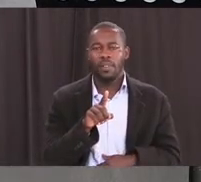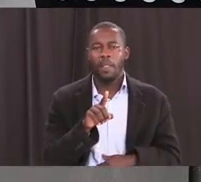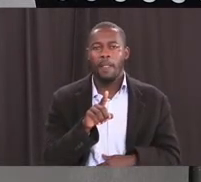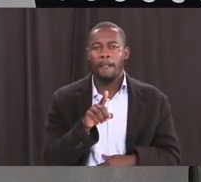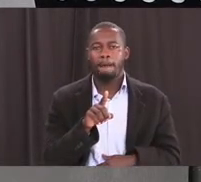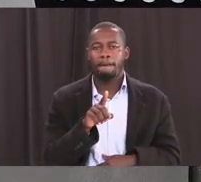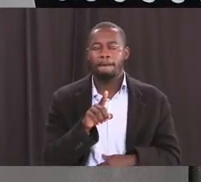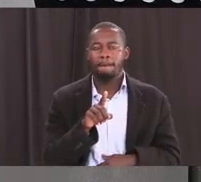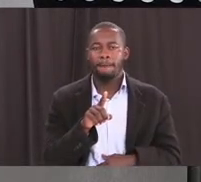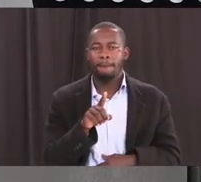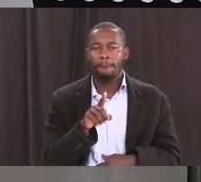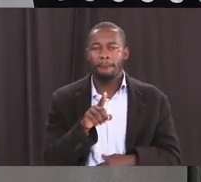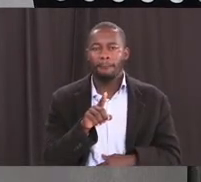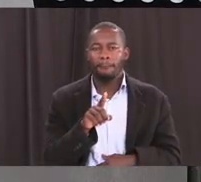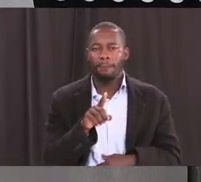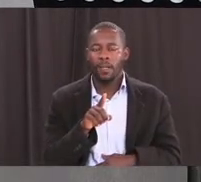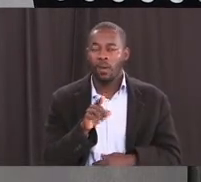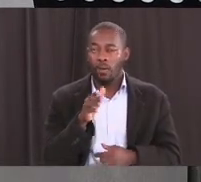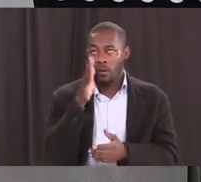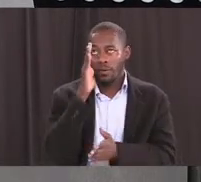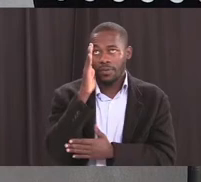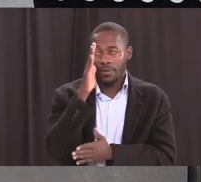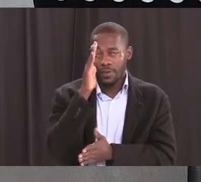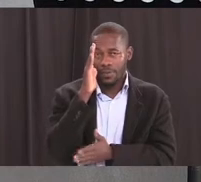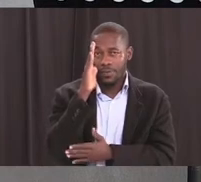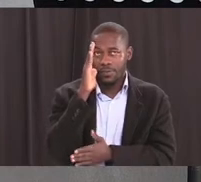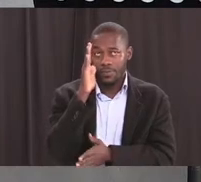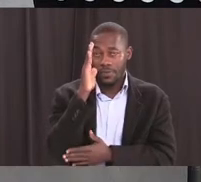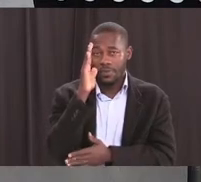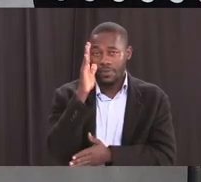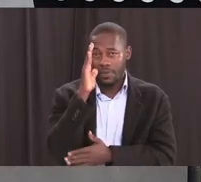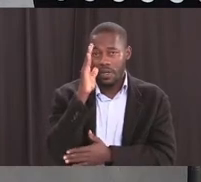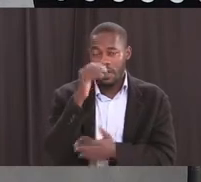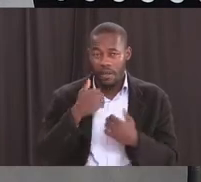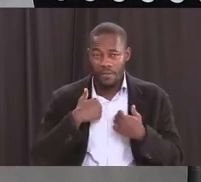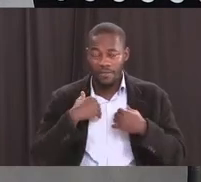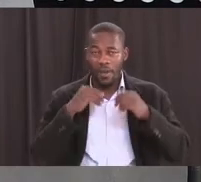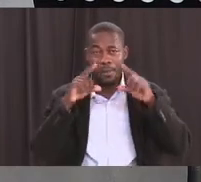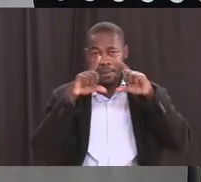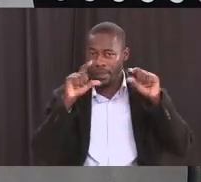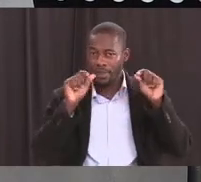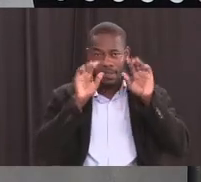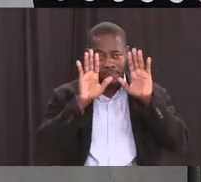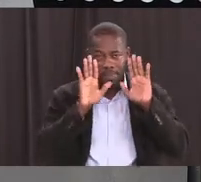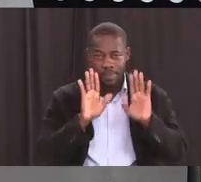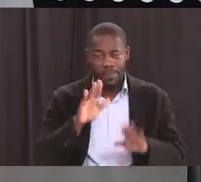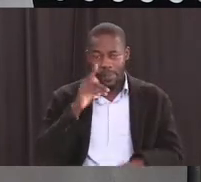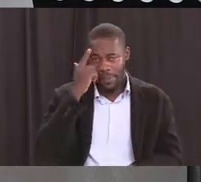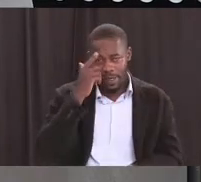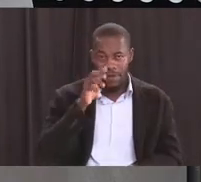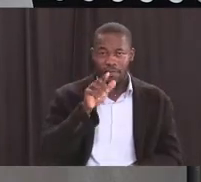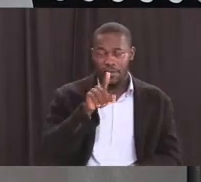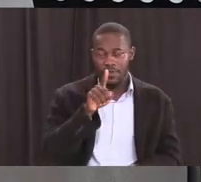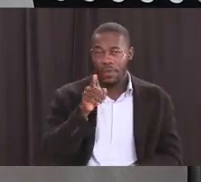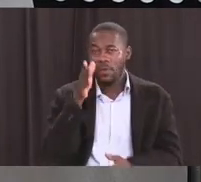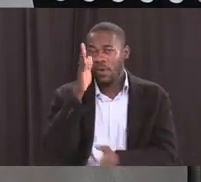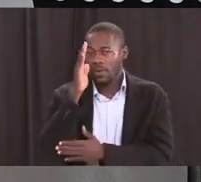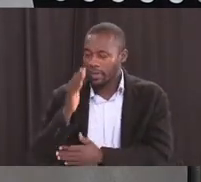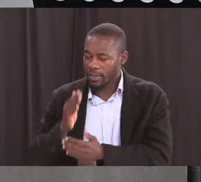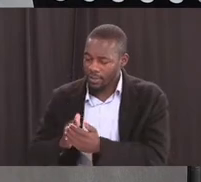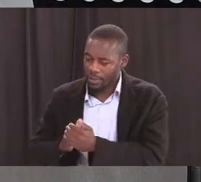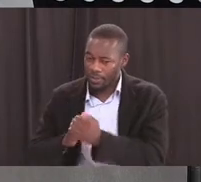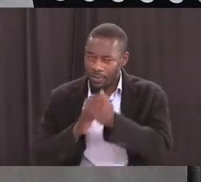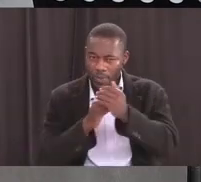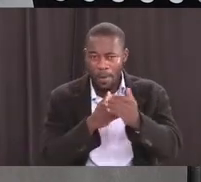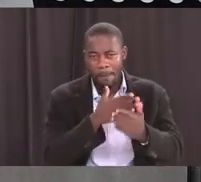Whatever the method may be, God is sovereignly leading you to the place where He can use you and your